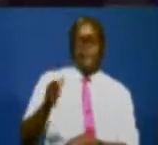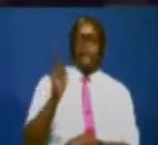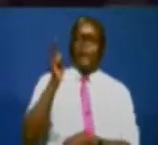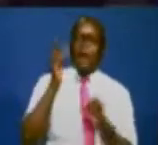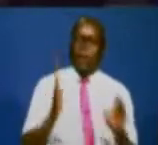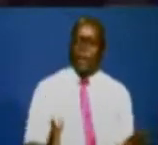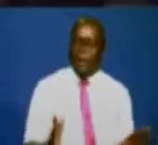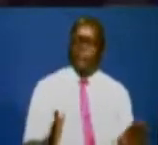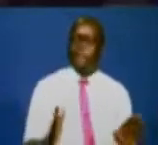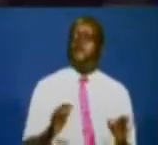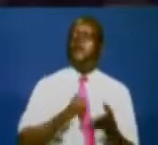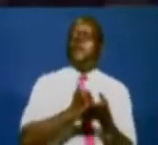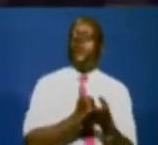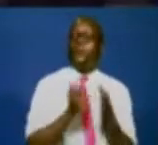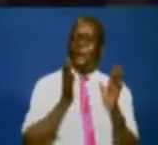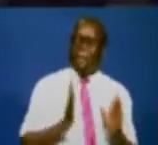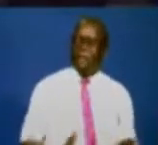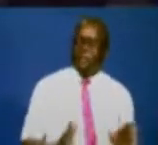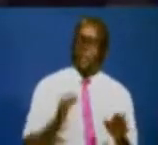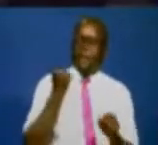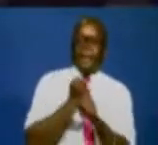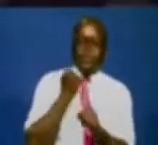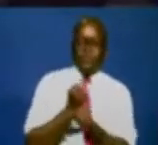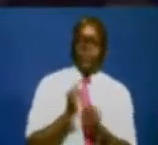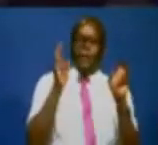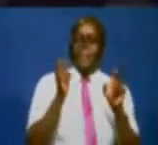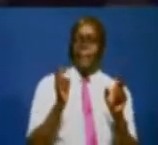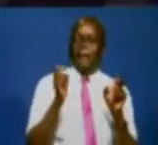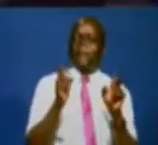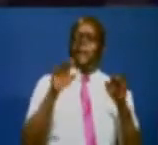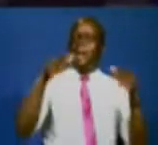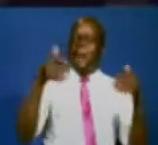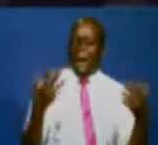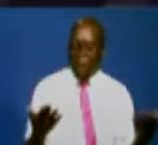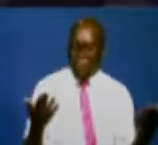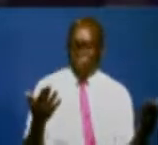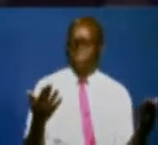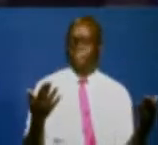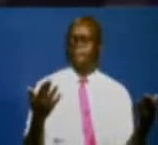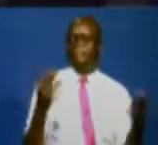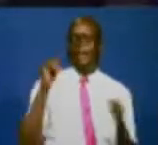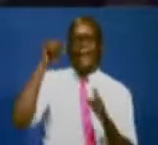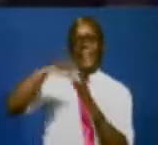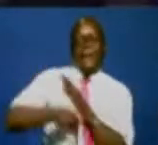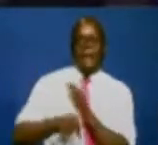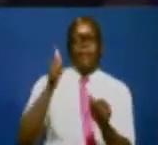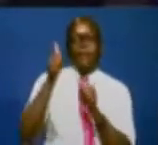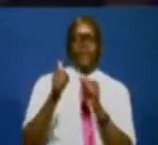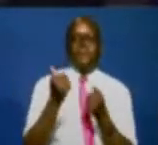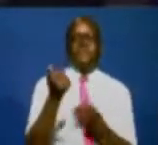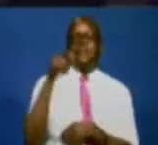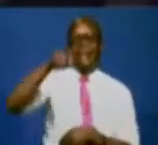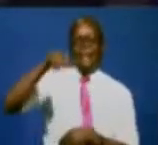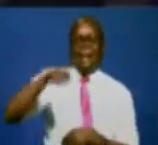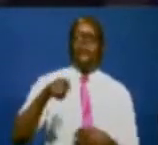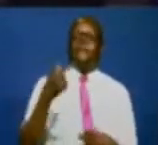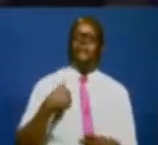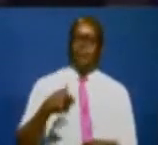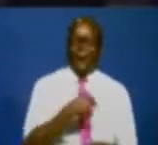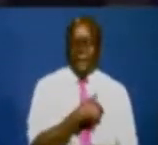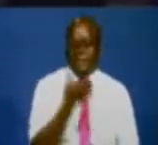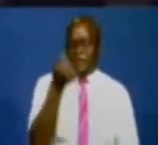here you are an audit person, and you prosecute the matter in the manner and the depth at which it is required, Mr. Speaker.